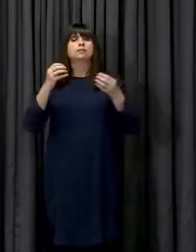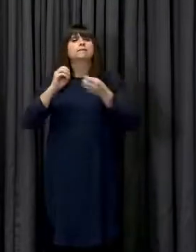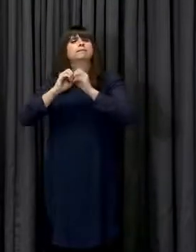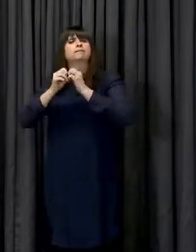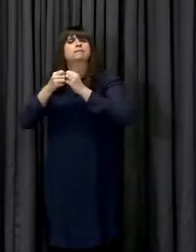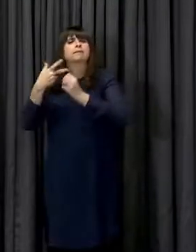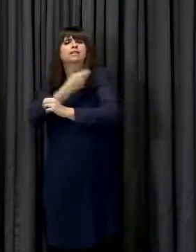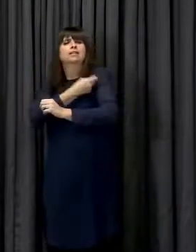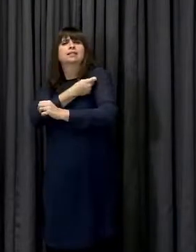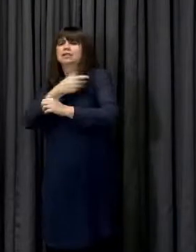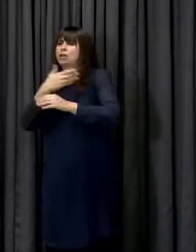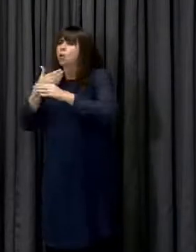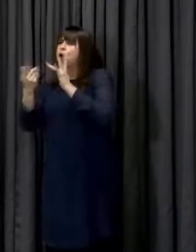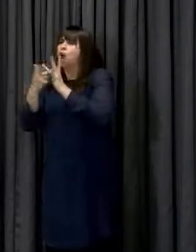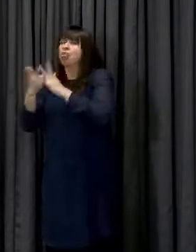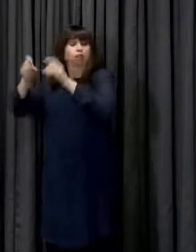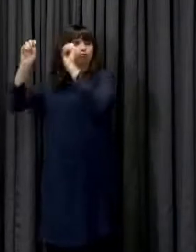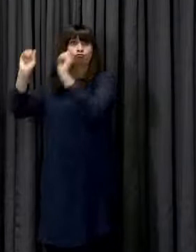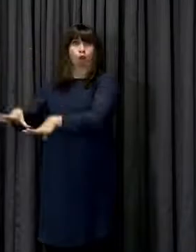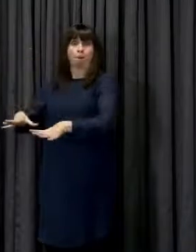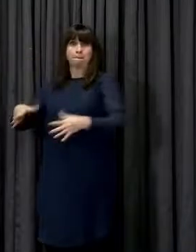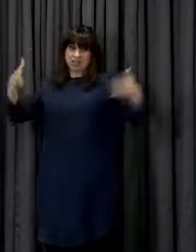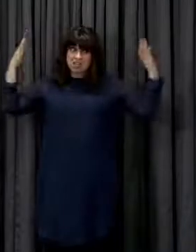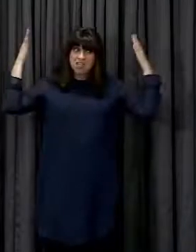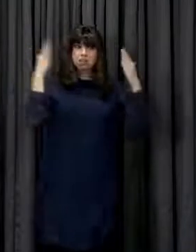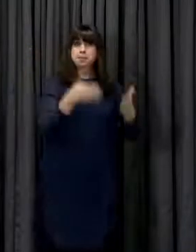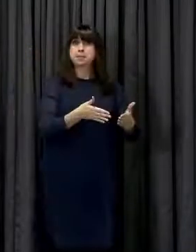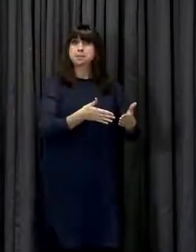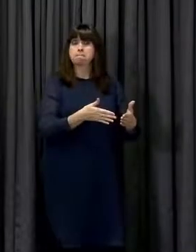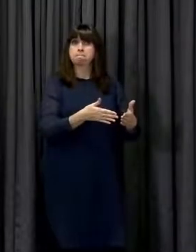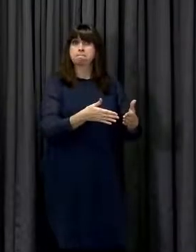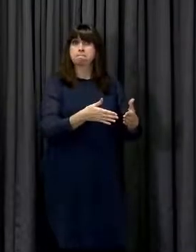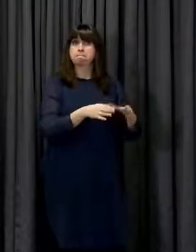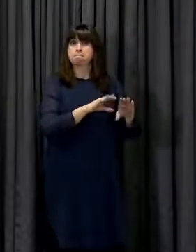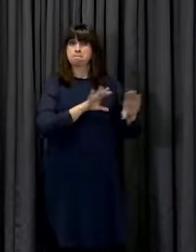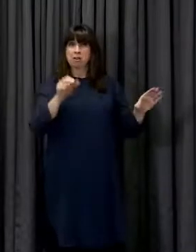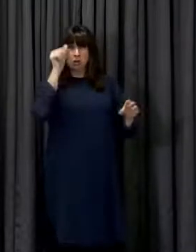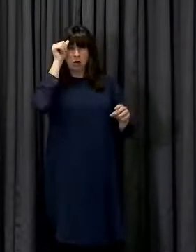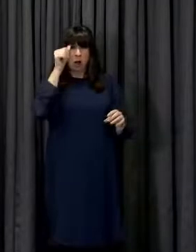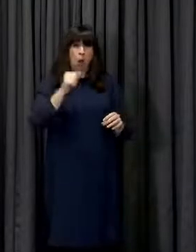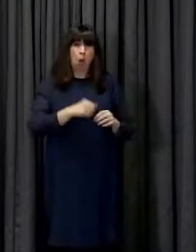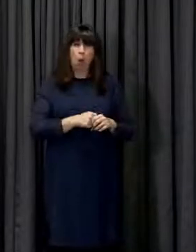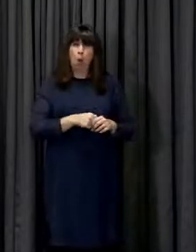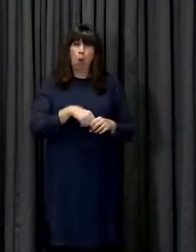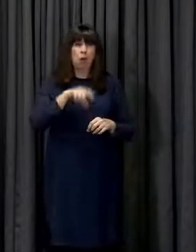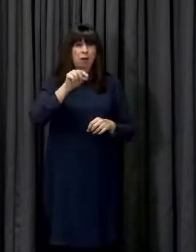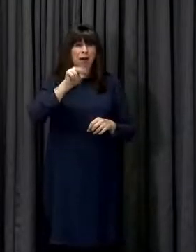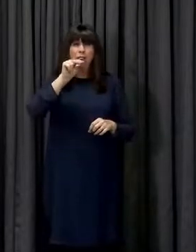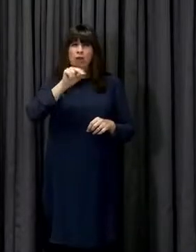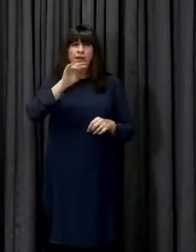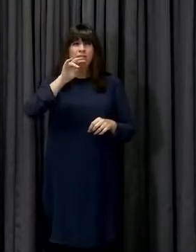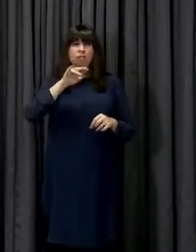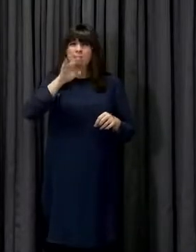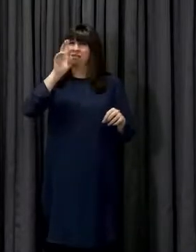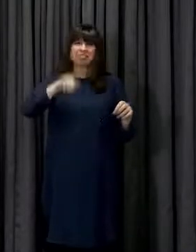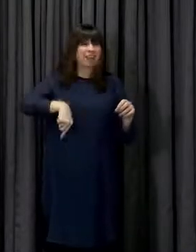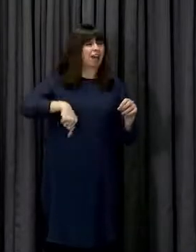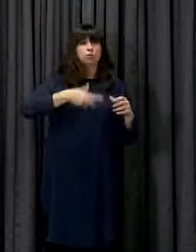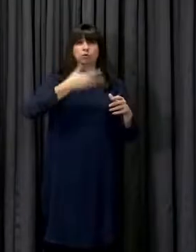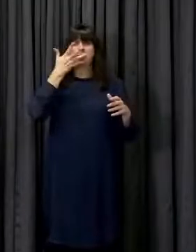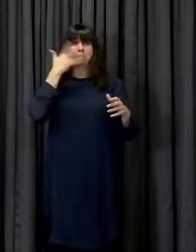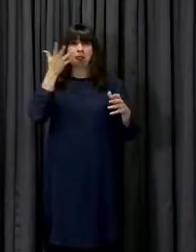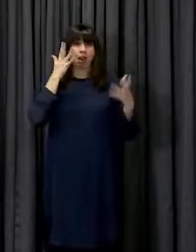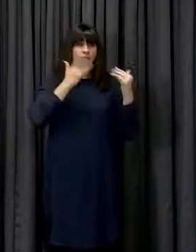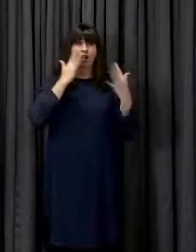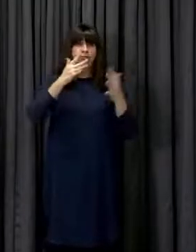They still had significant clinical trials, and you'll have seen the data about tens of thousands of people who were trialled with results and data that came